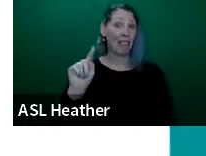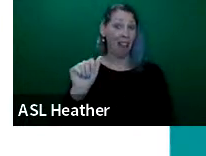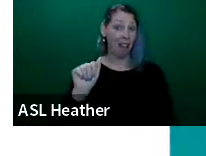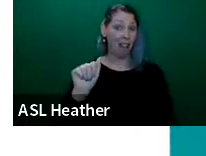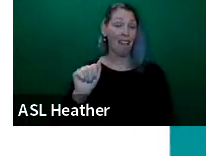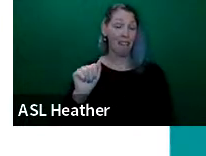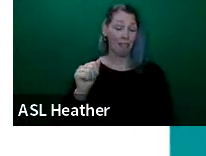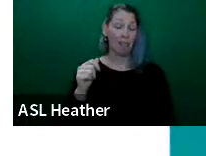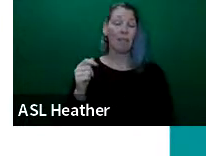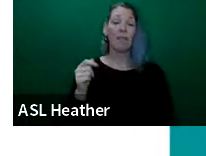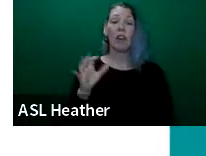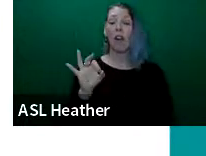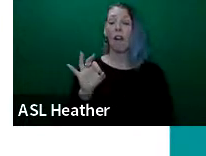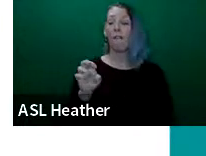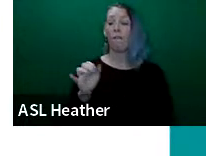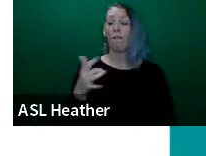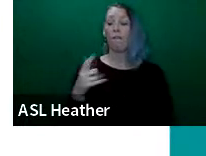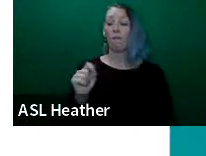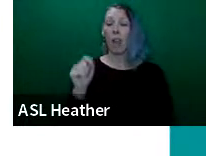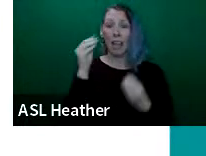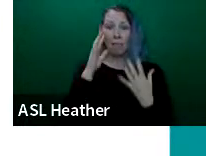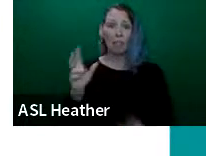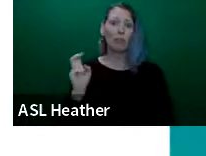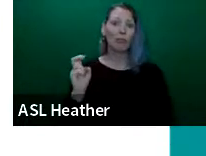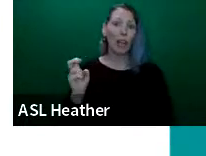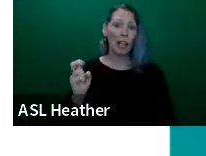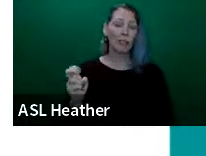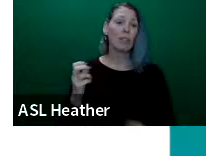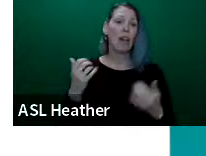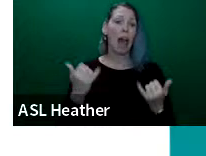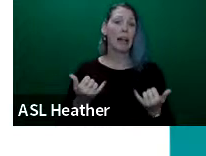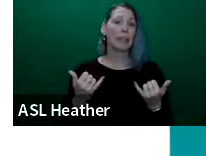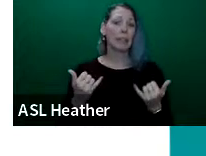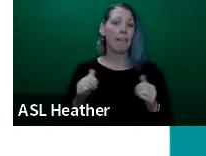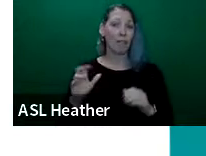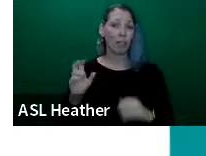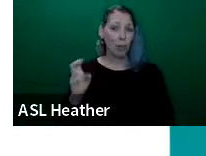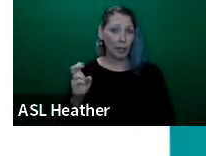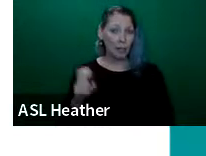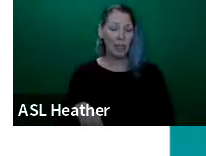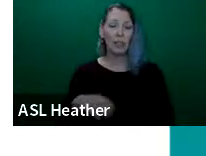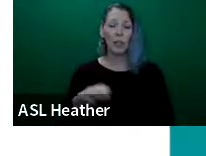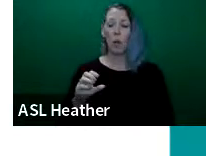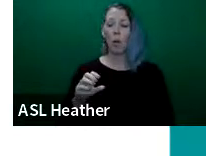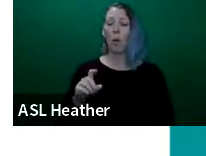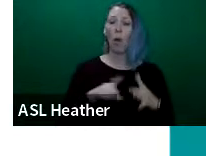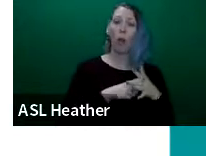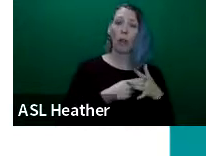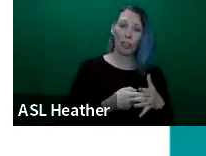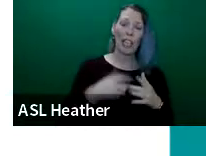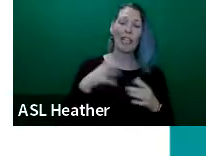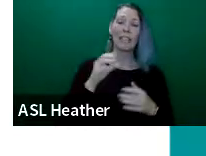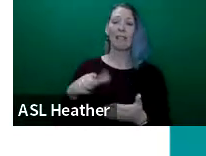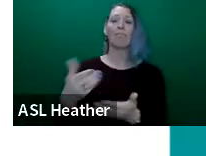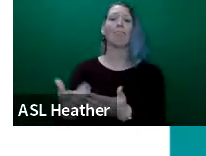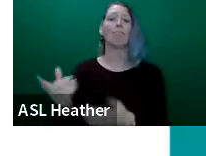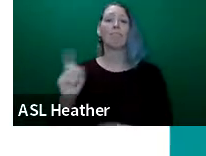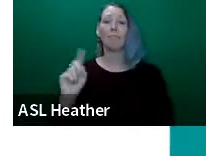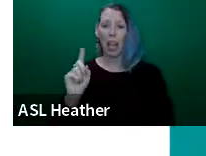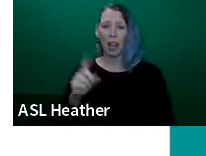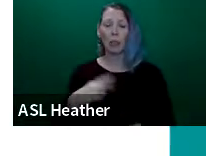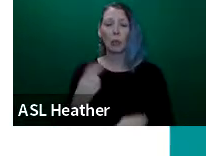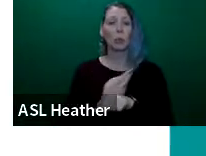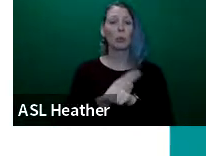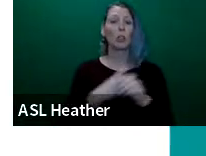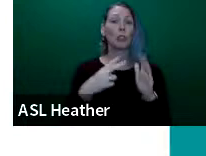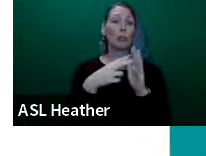practice. Collected freight information, transit, active transportation, and then origin and destination patterns that are using the bridge, as